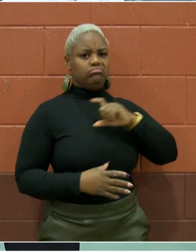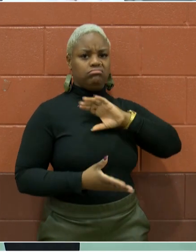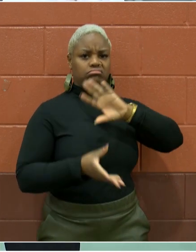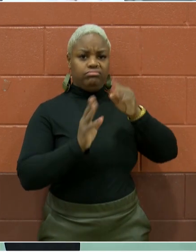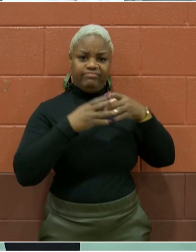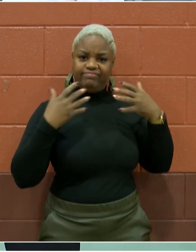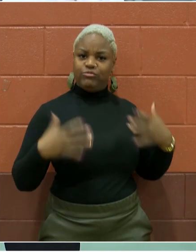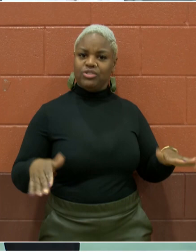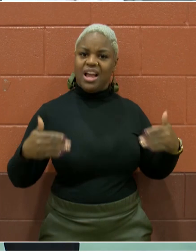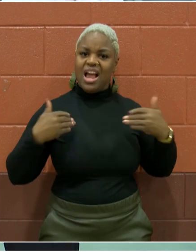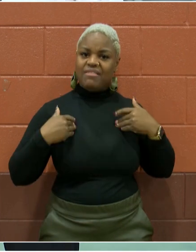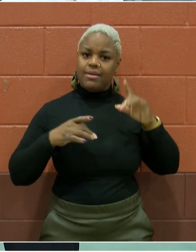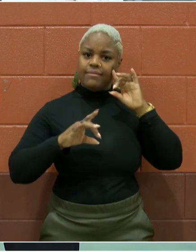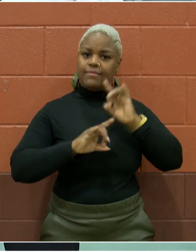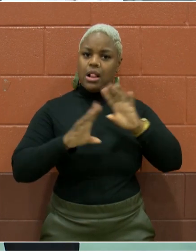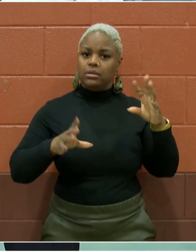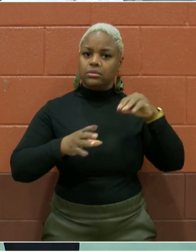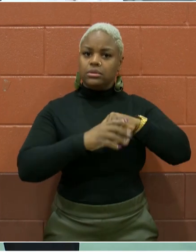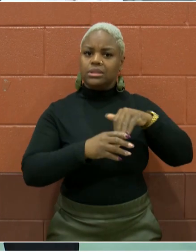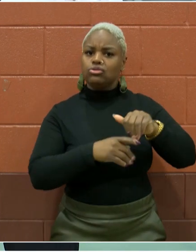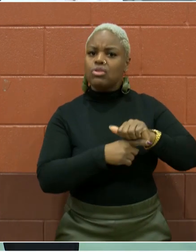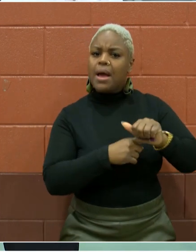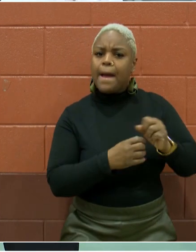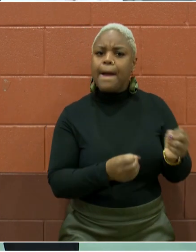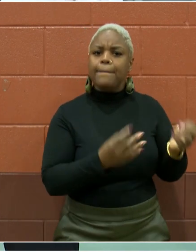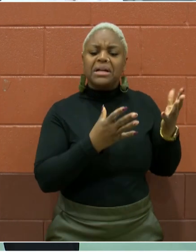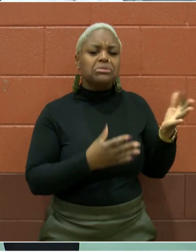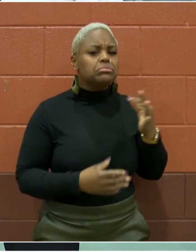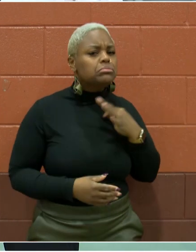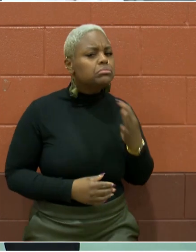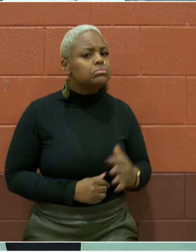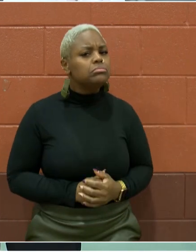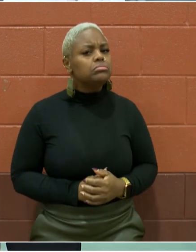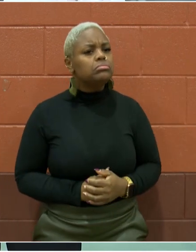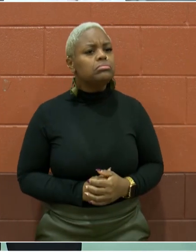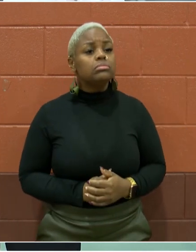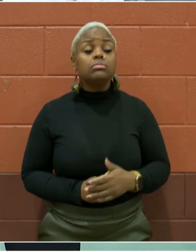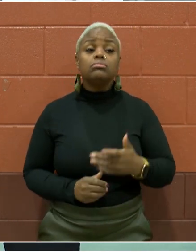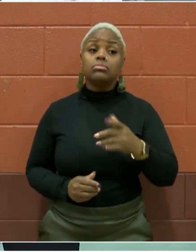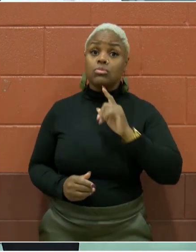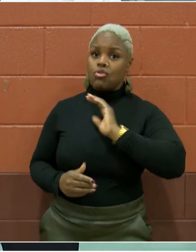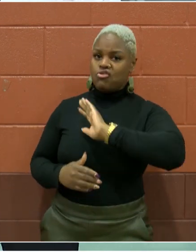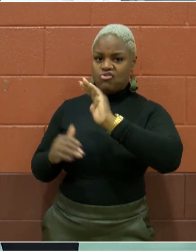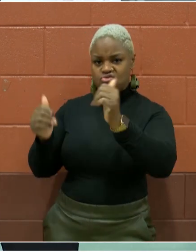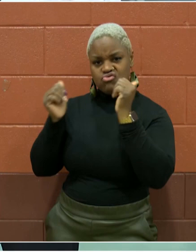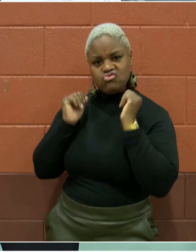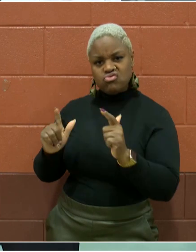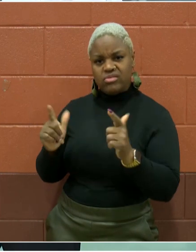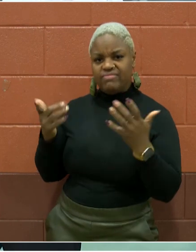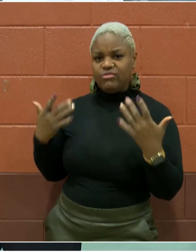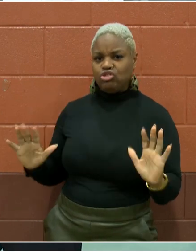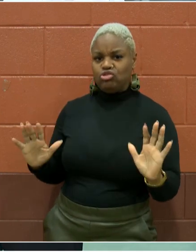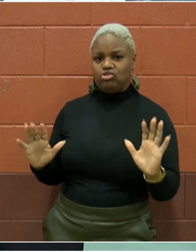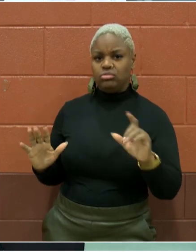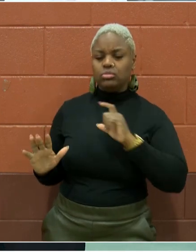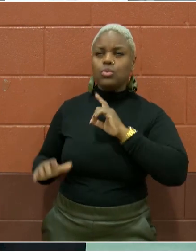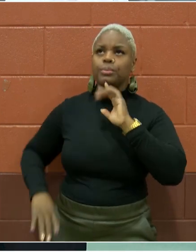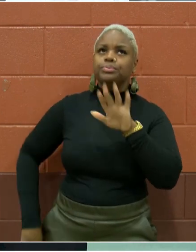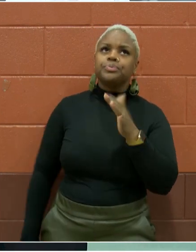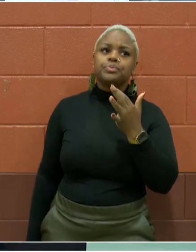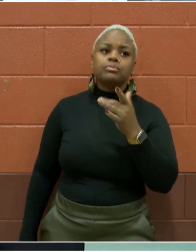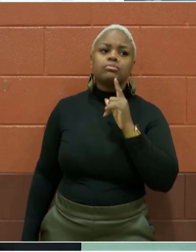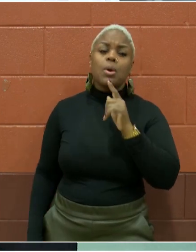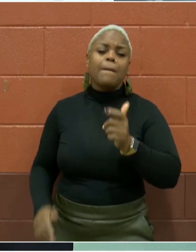have had the 40 hours of crisis intervention training? All of our officers have received that training. The majority,